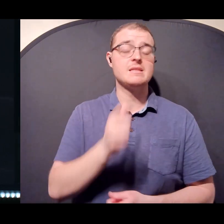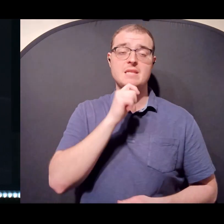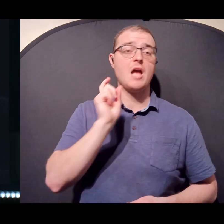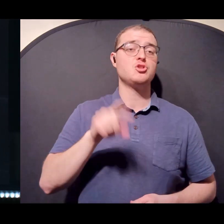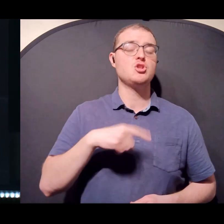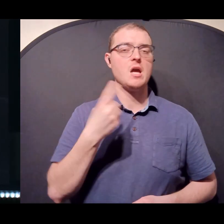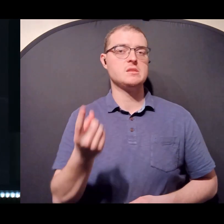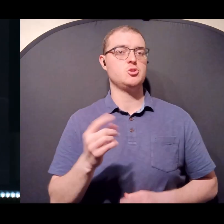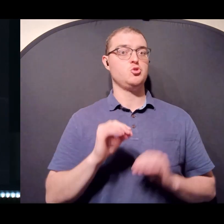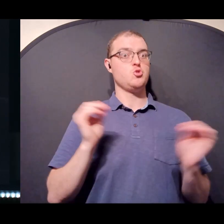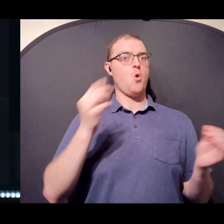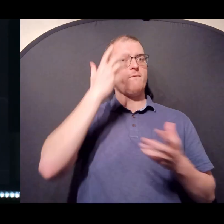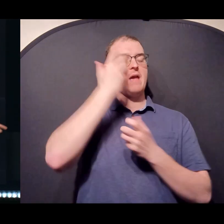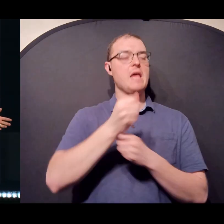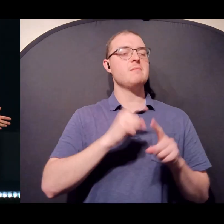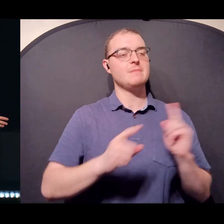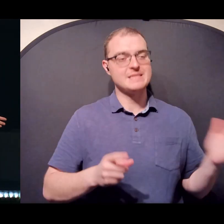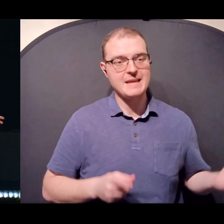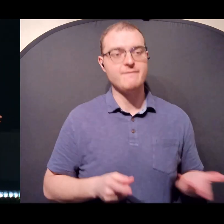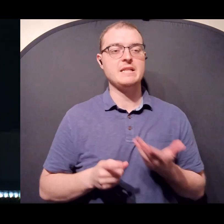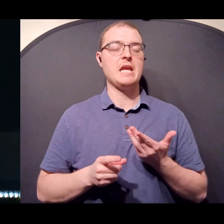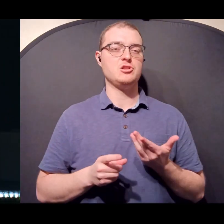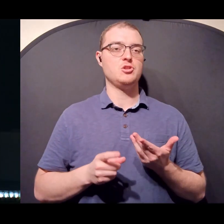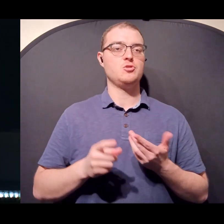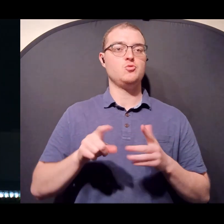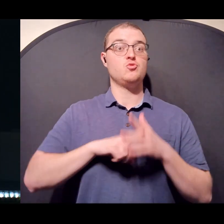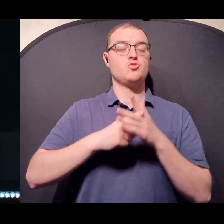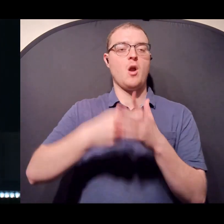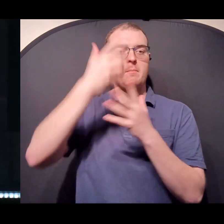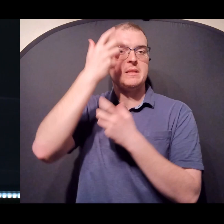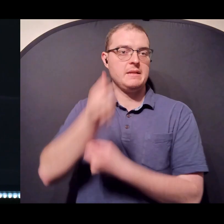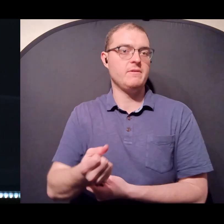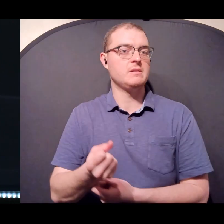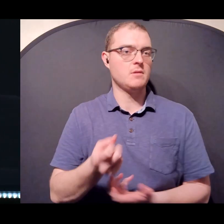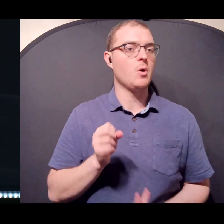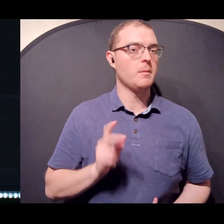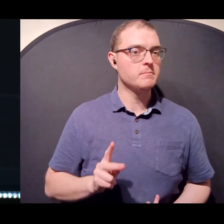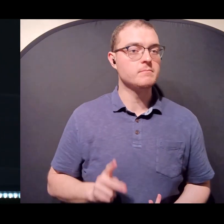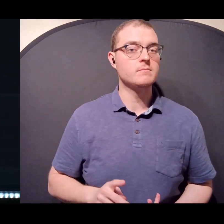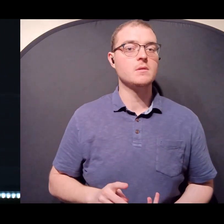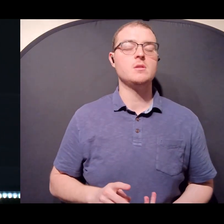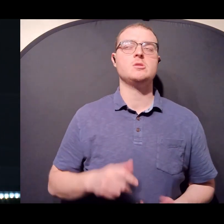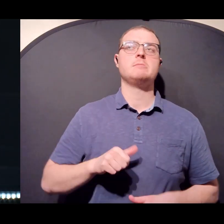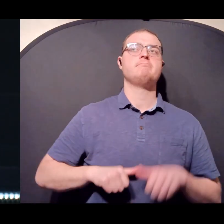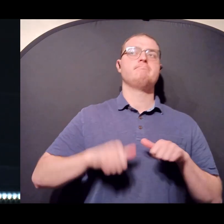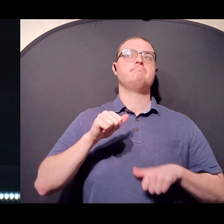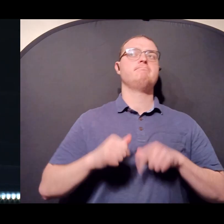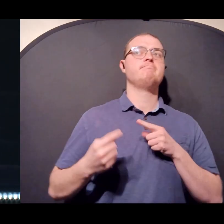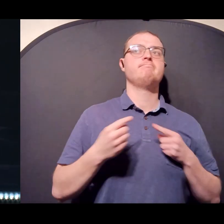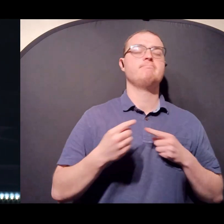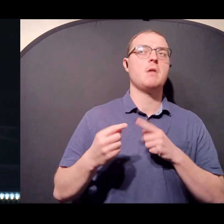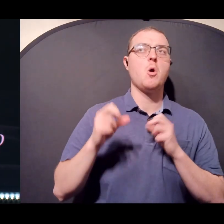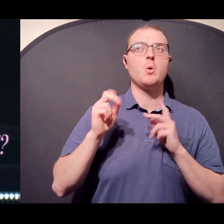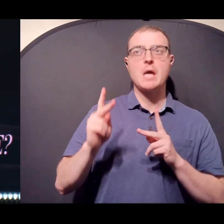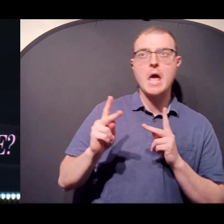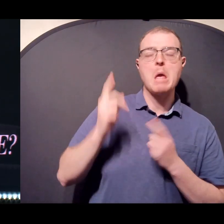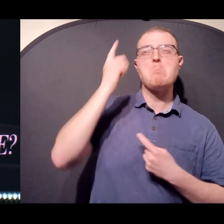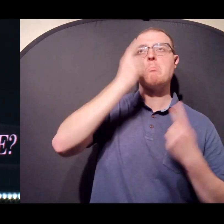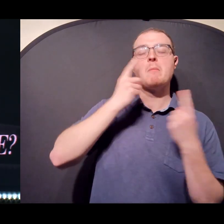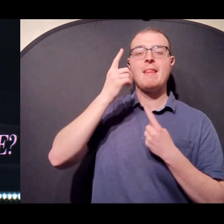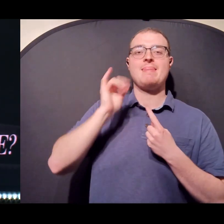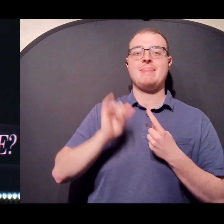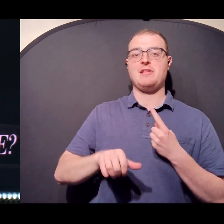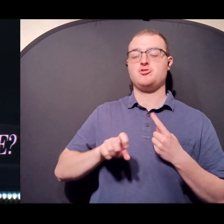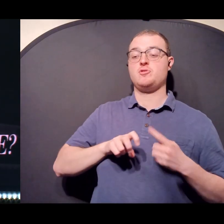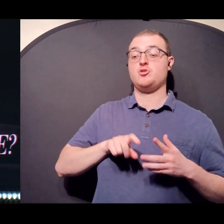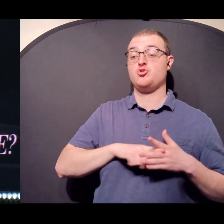the absence of faith, it's an invitation towards it. And so she's living in this tension of doubt and wonder, and that's her